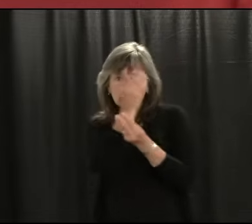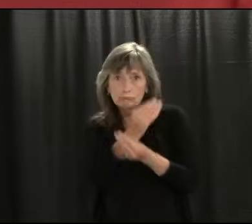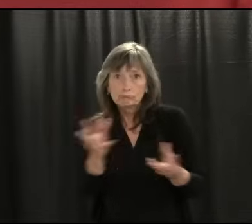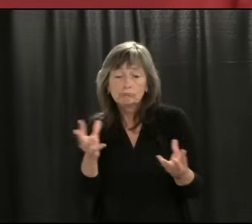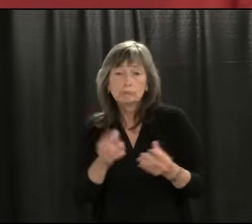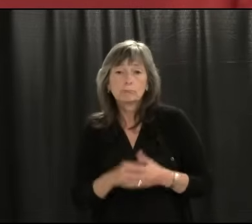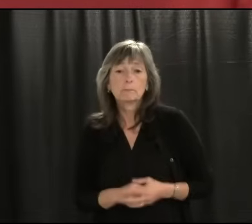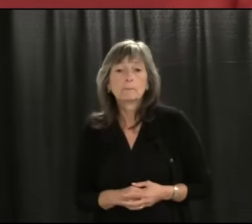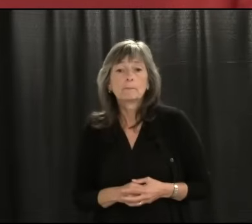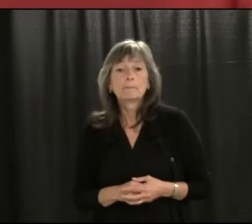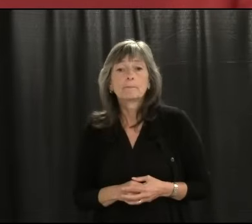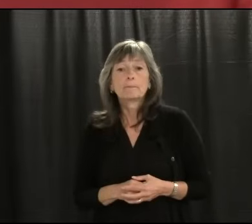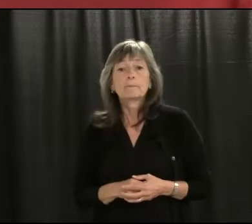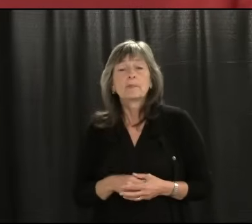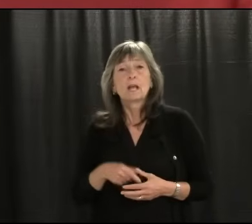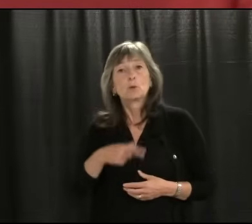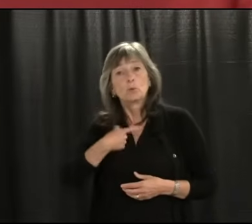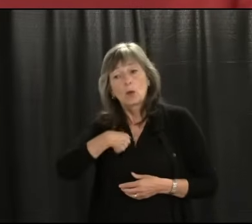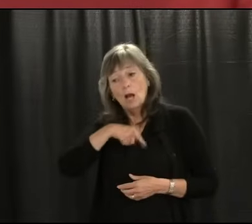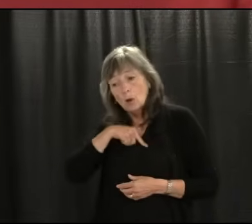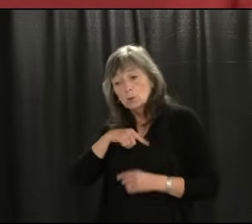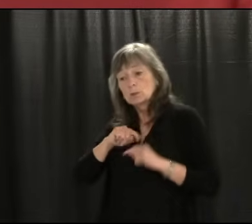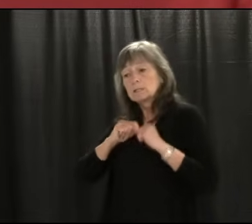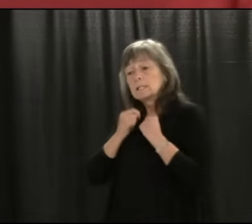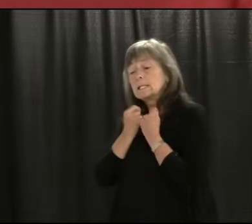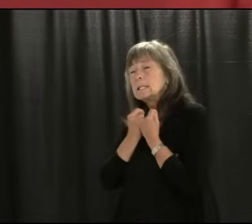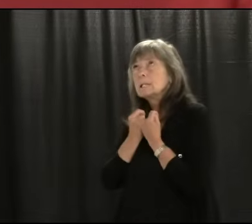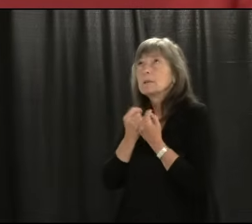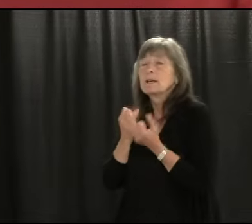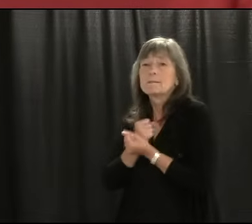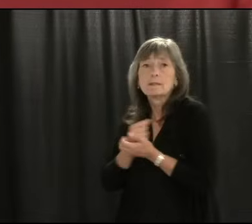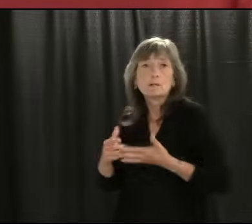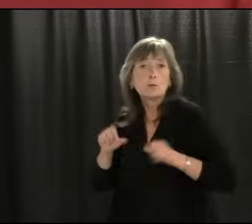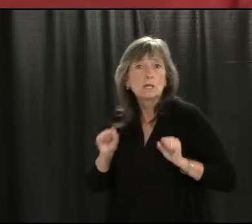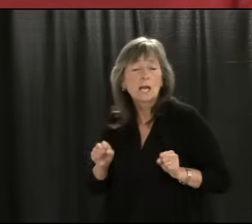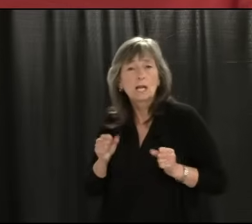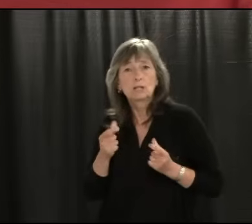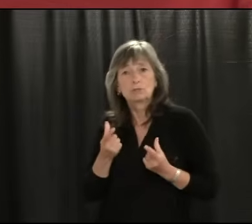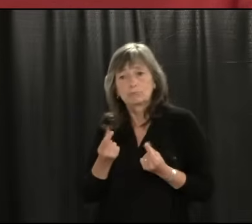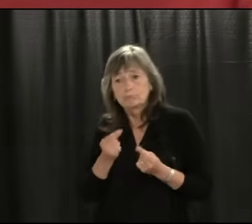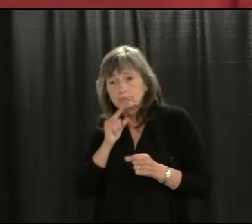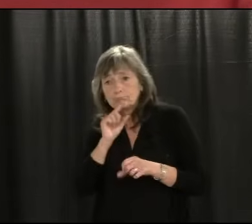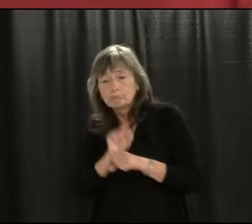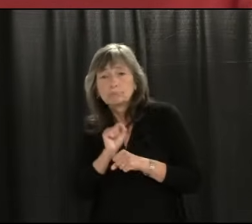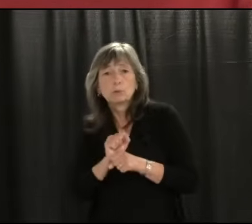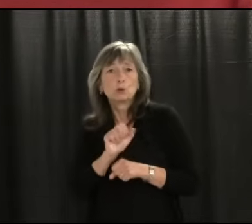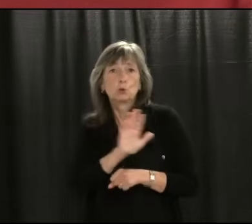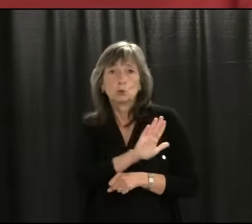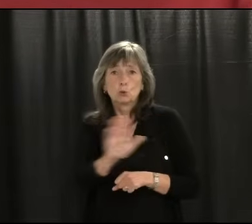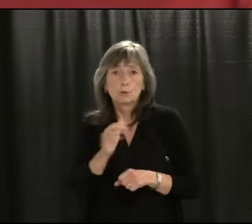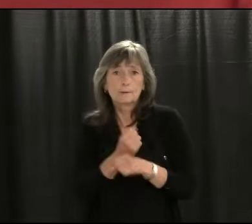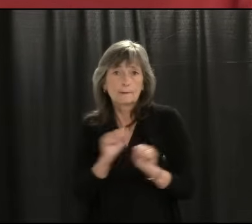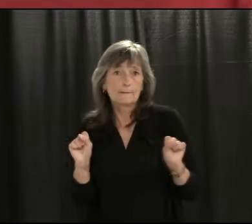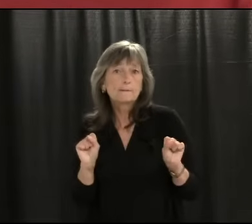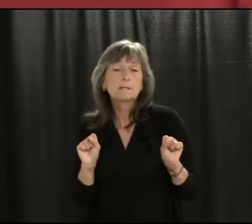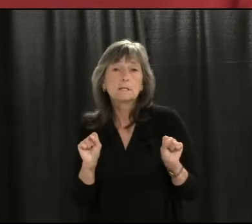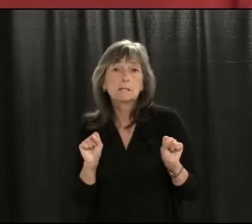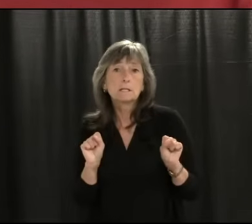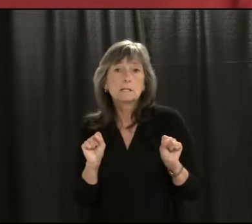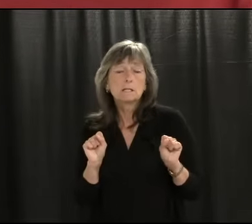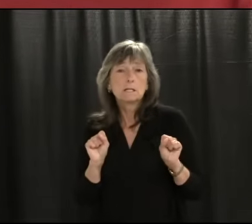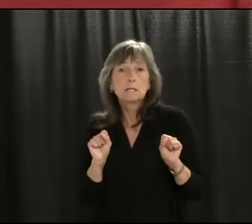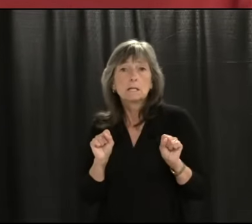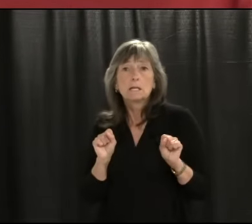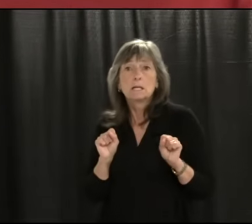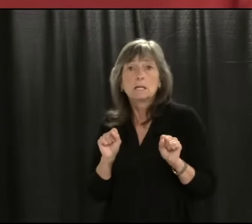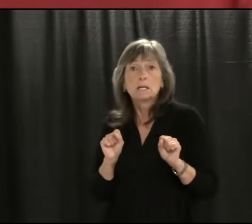say again, our committed team is doing everything they can to ensure your safety. They are very determined. It's